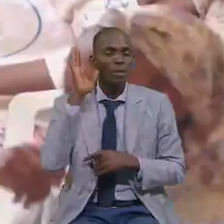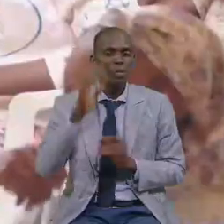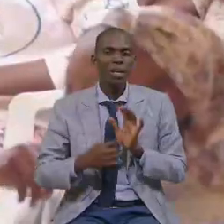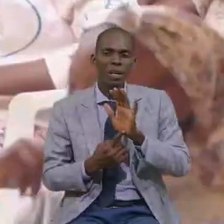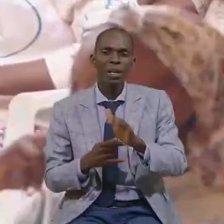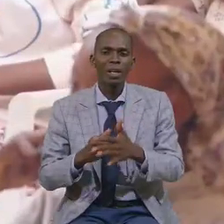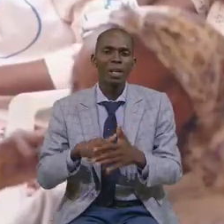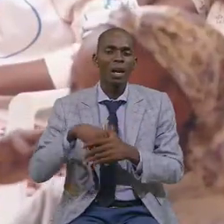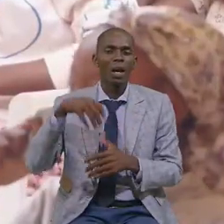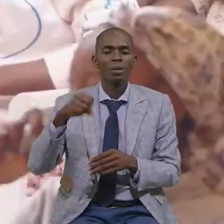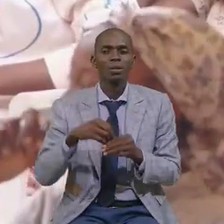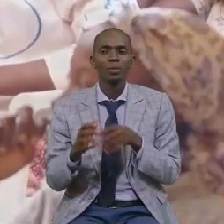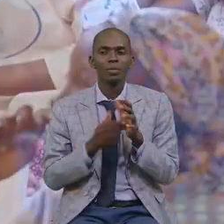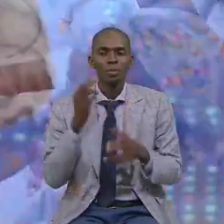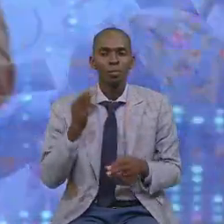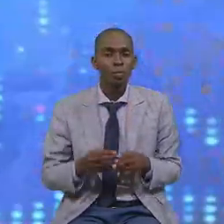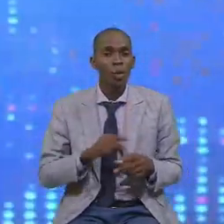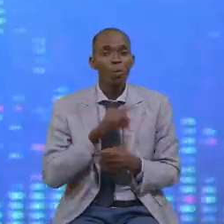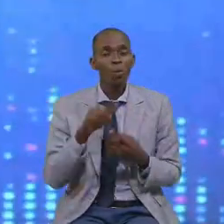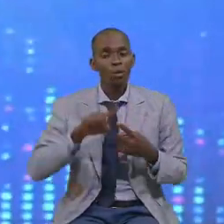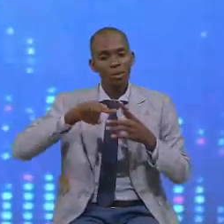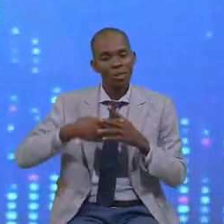name. And when you start walking,